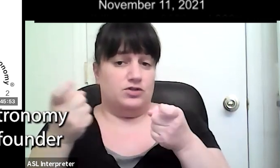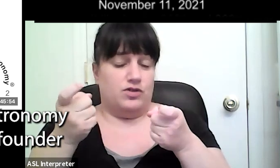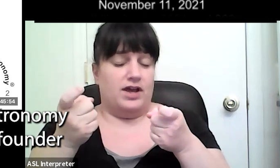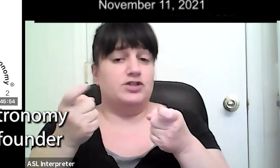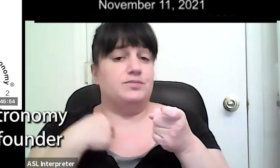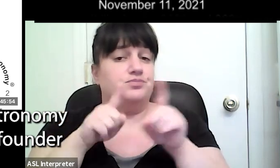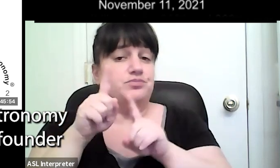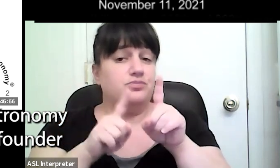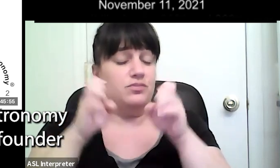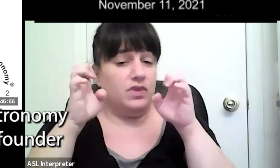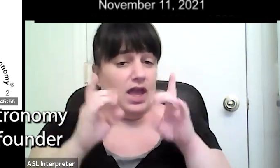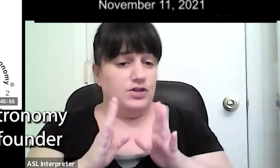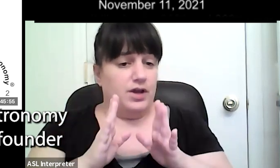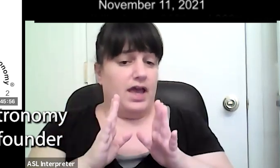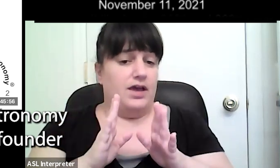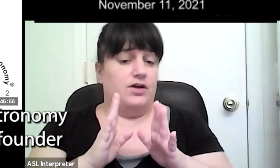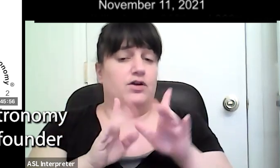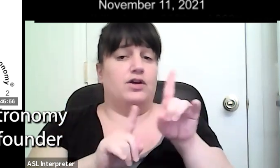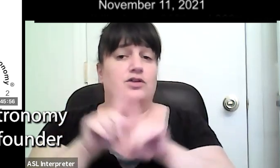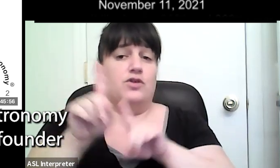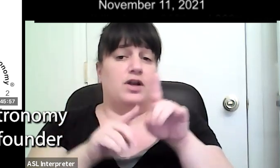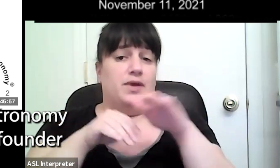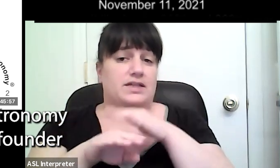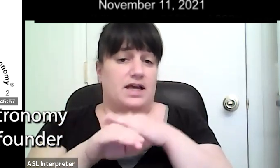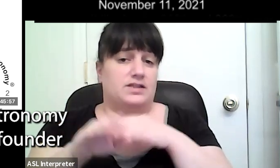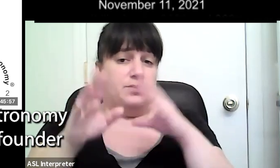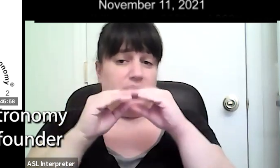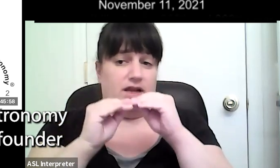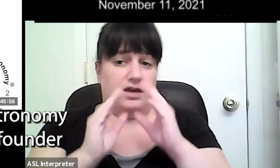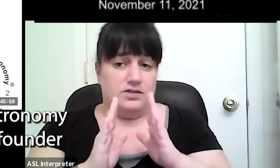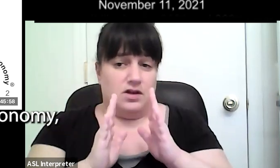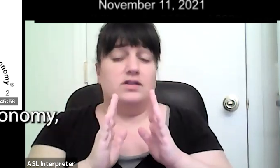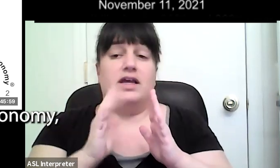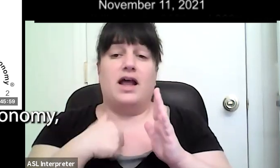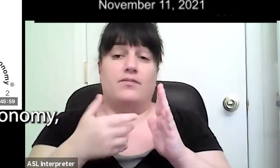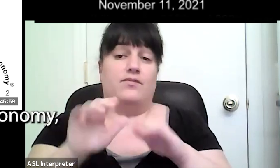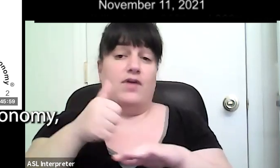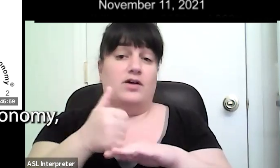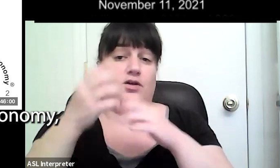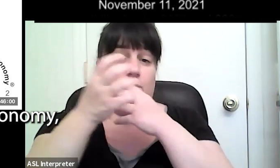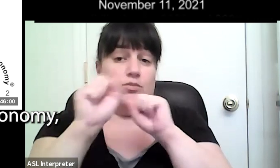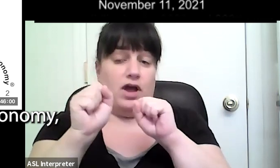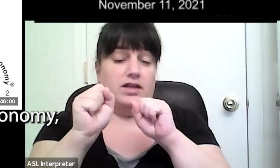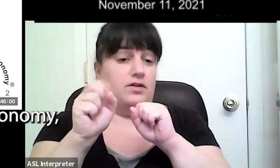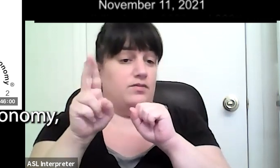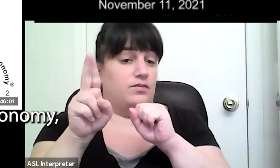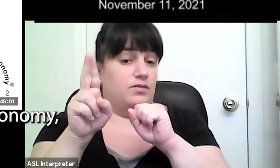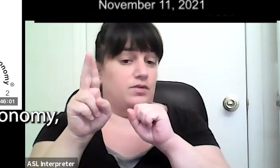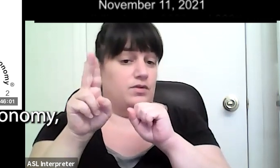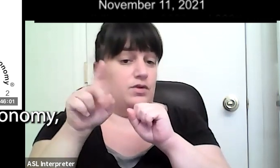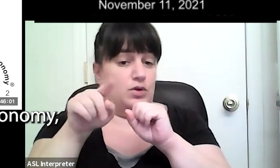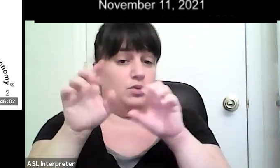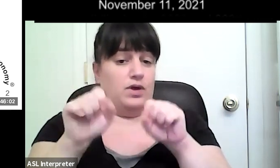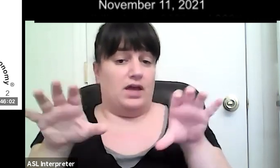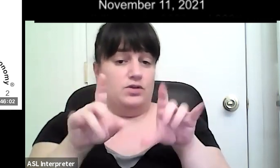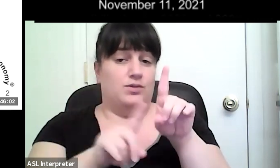an astronomy educator, an astronomy accessibility consultant, and I am founder and president of You Can Do Astronomy. So